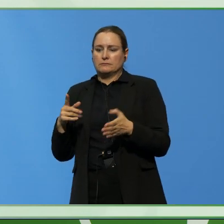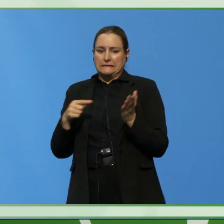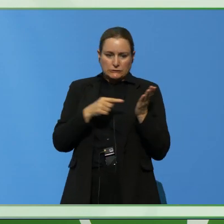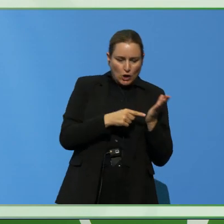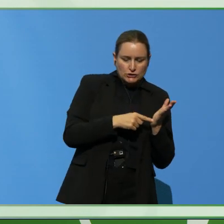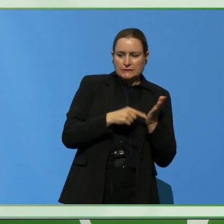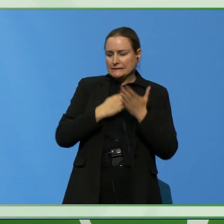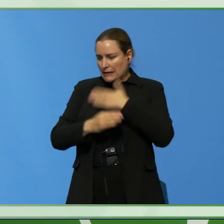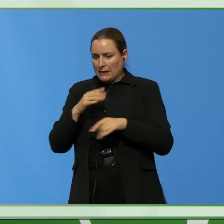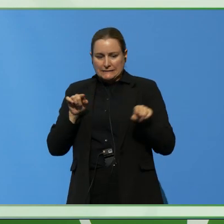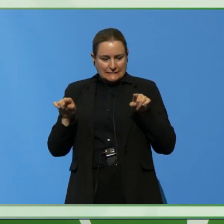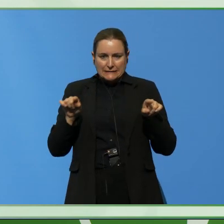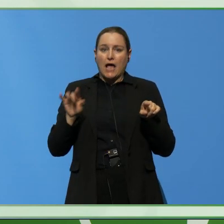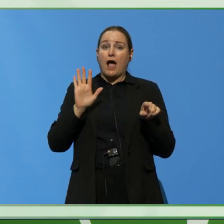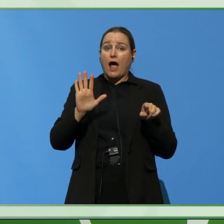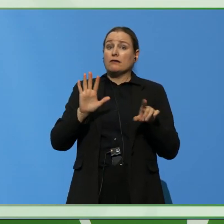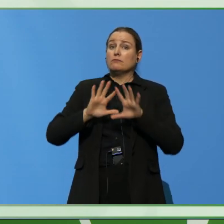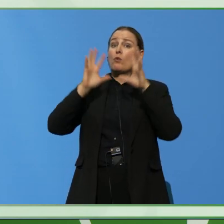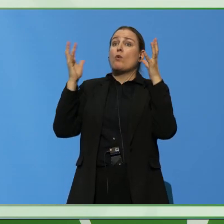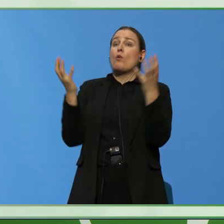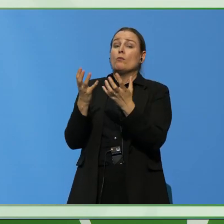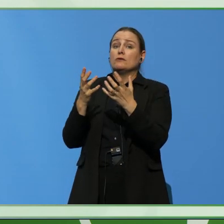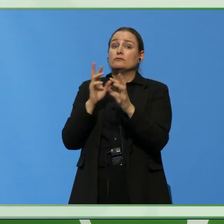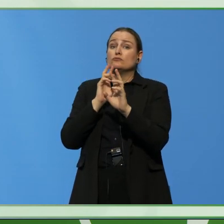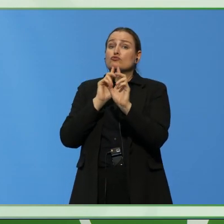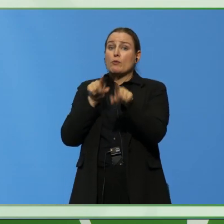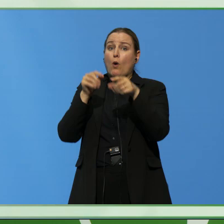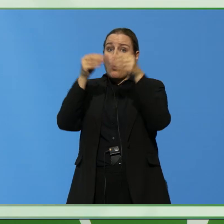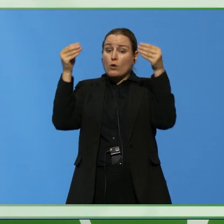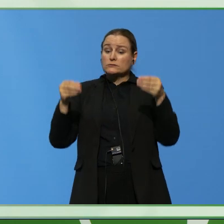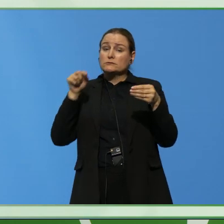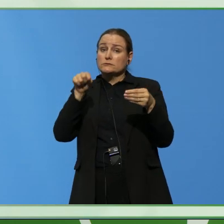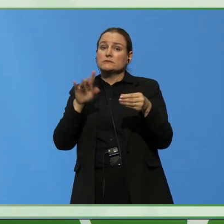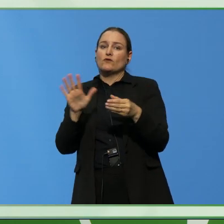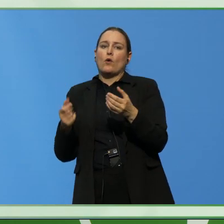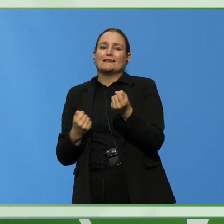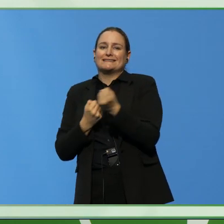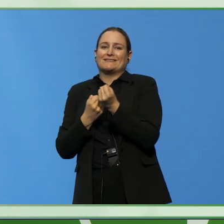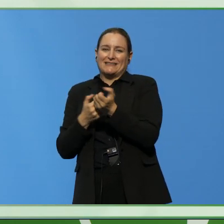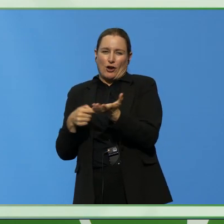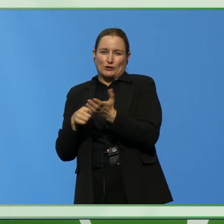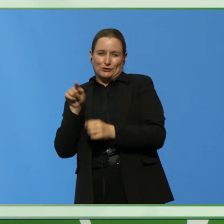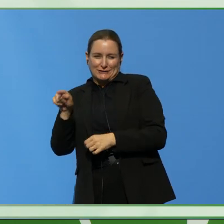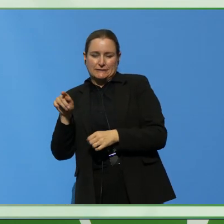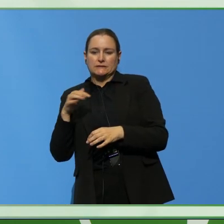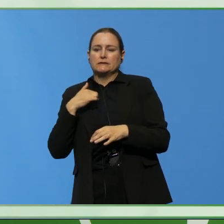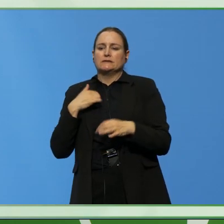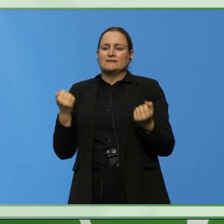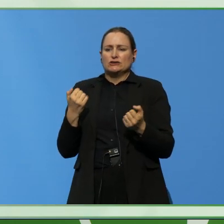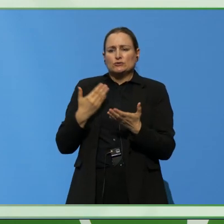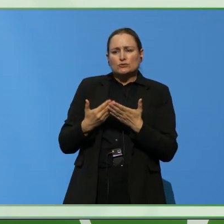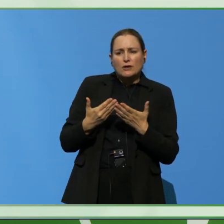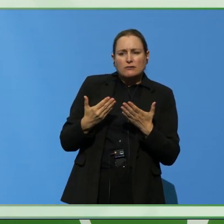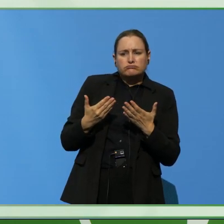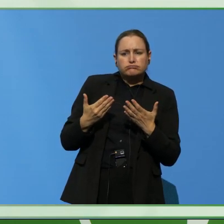including the global report on assistive technology. We've also done a report with the Plus N Network and another